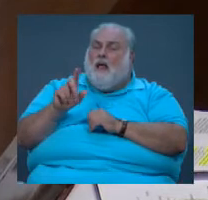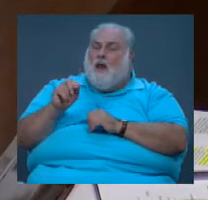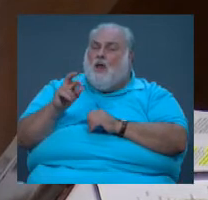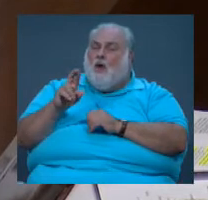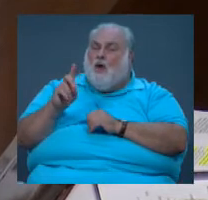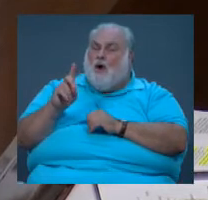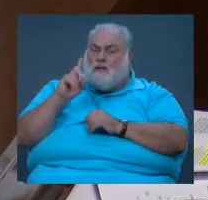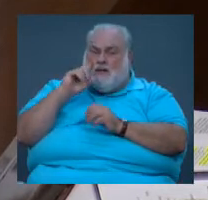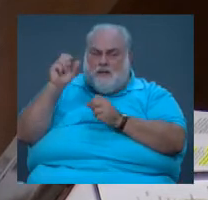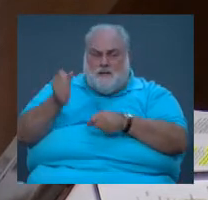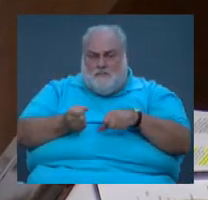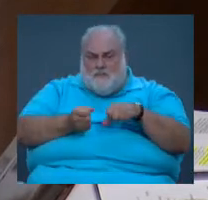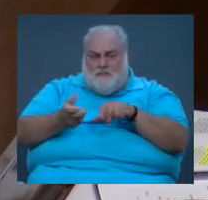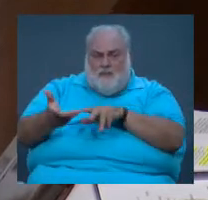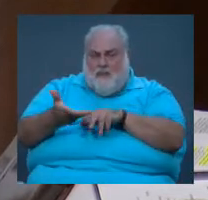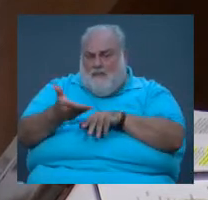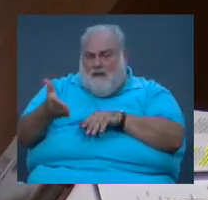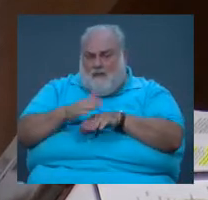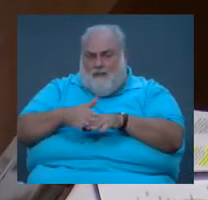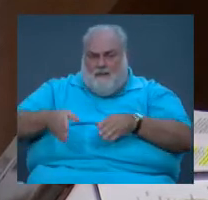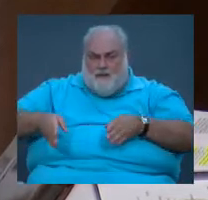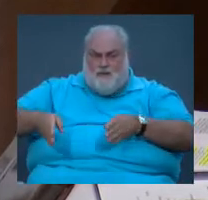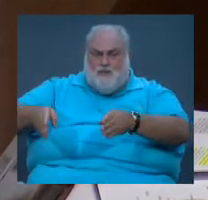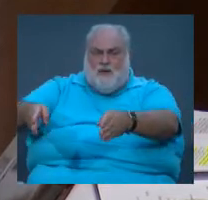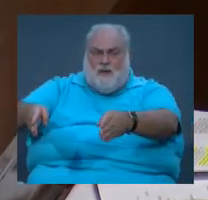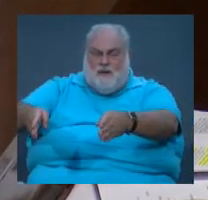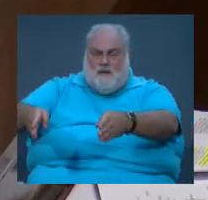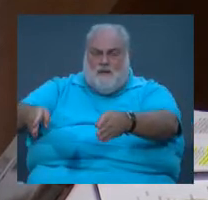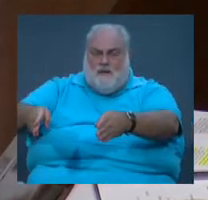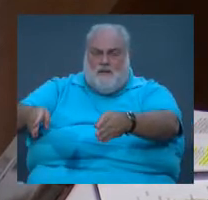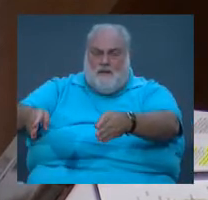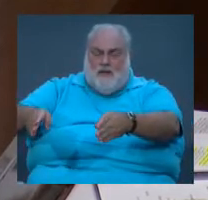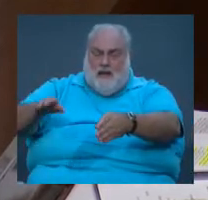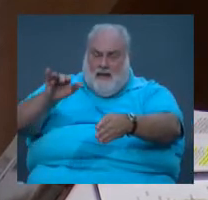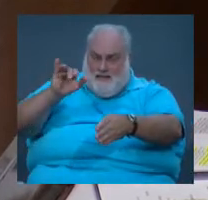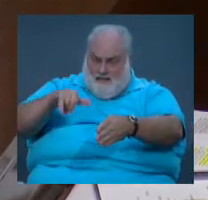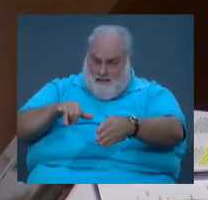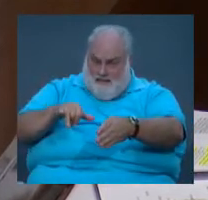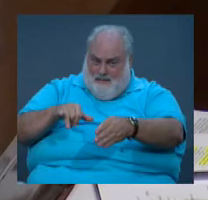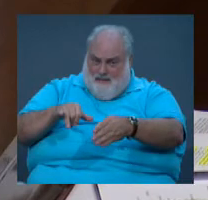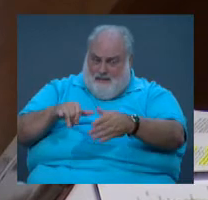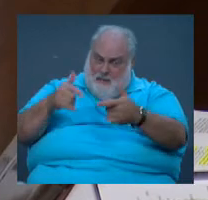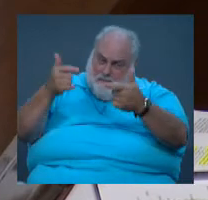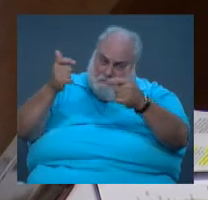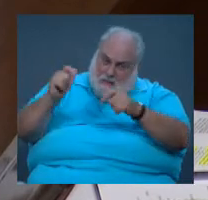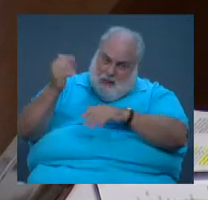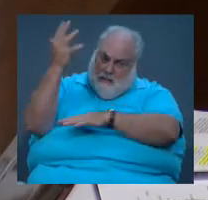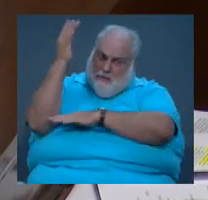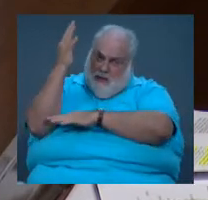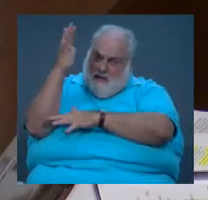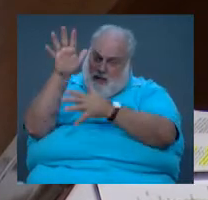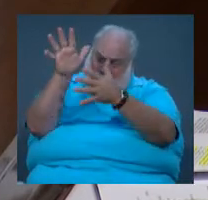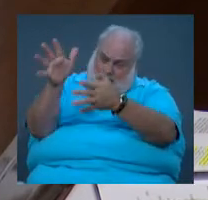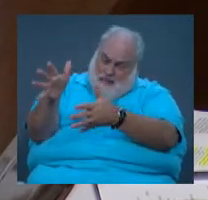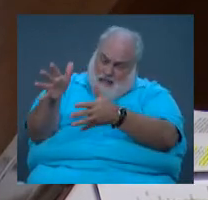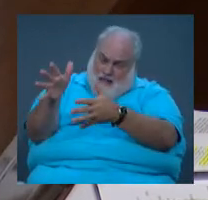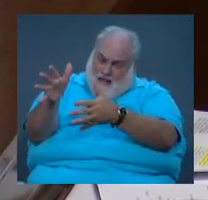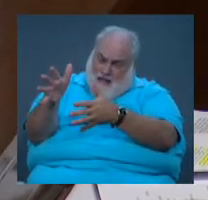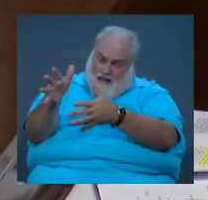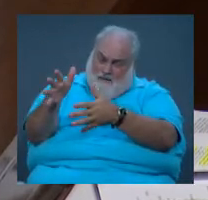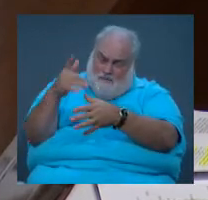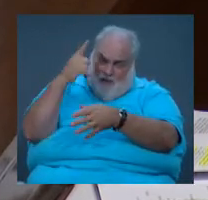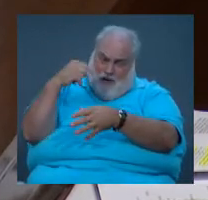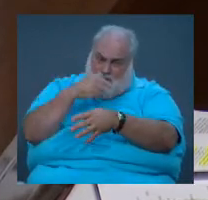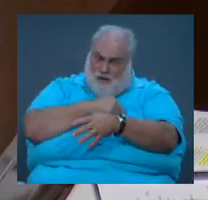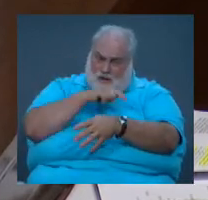dumping possessions on the street and the issues of these big trees being left in the yards for us to haul